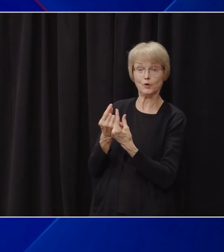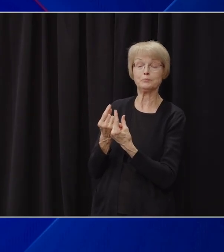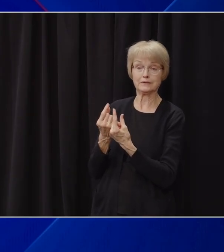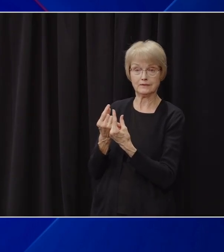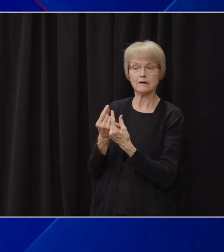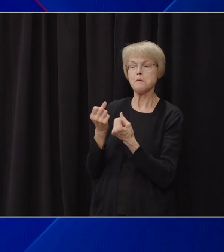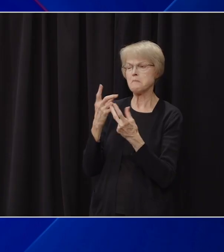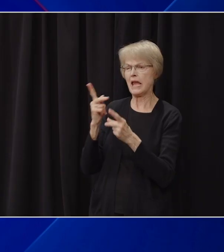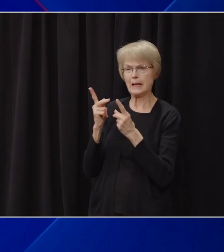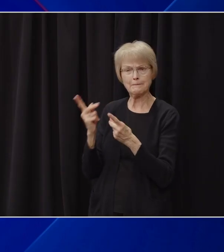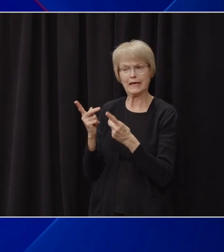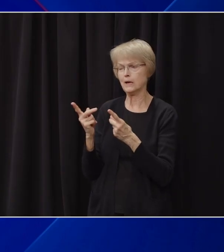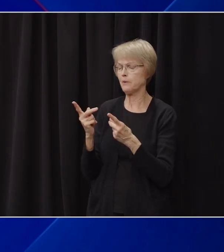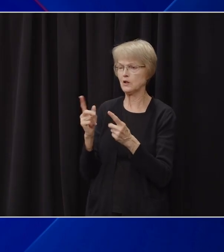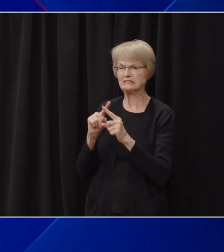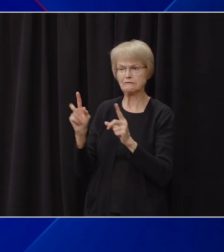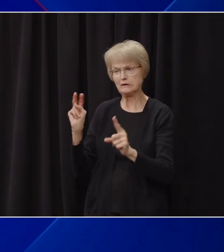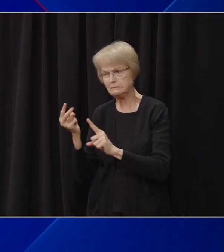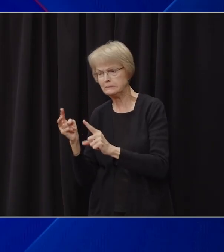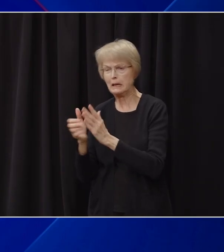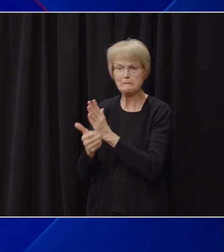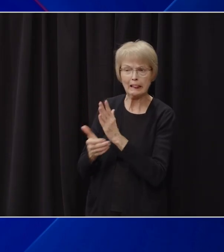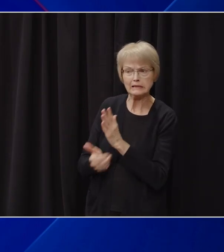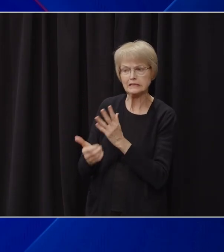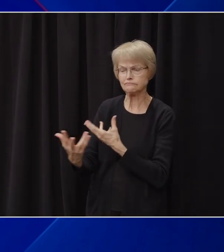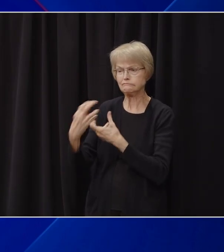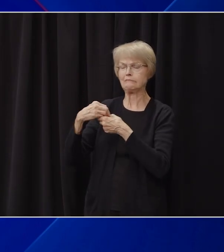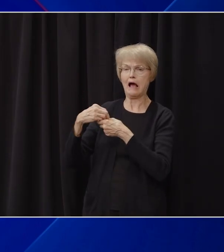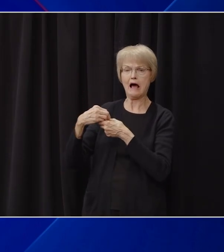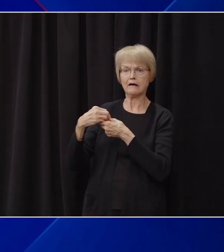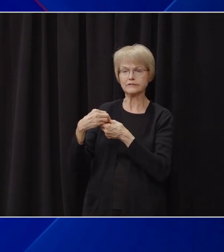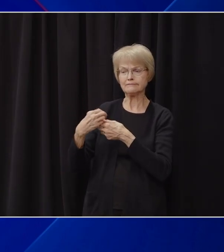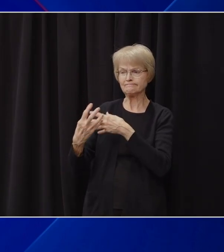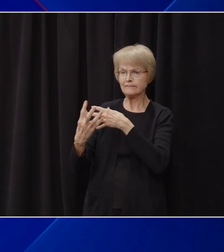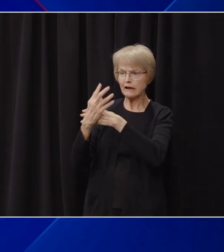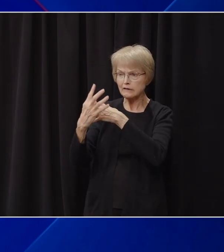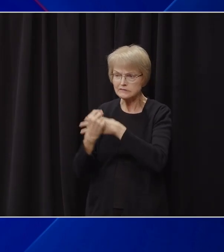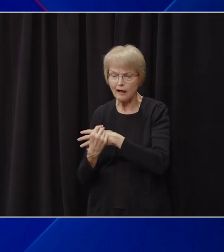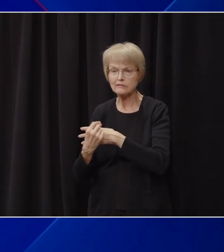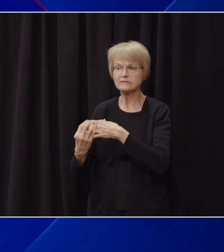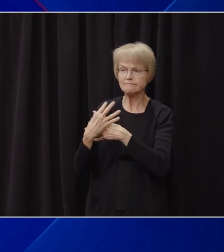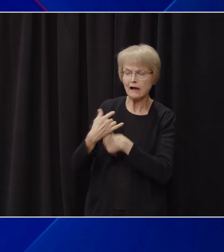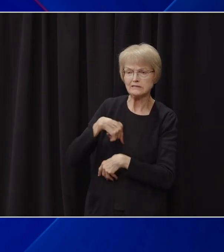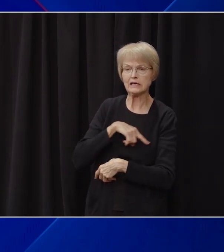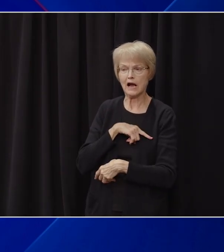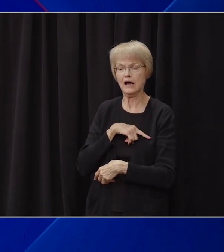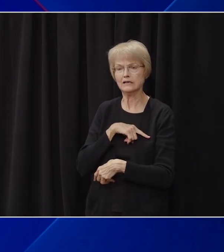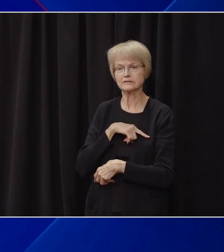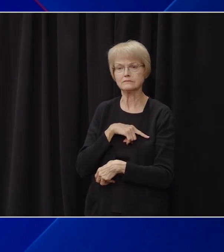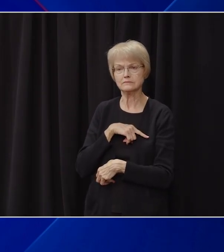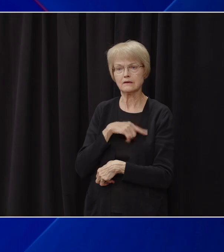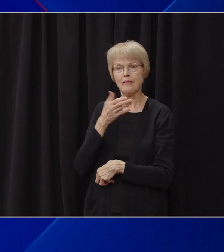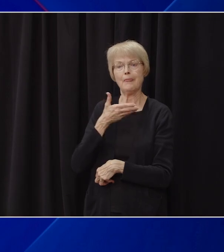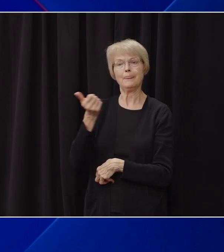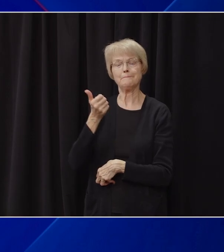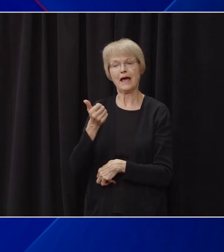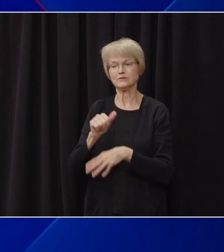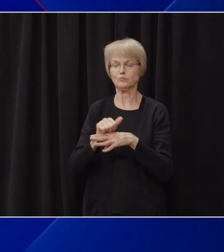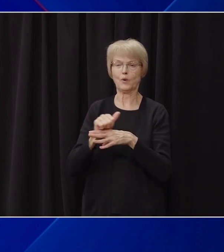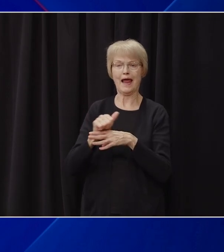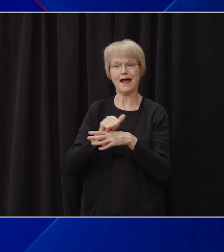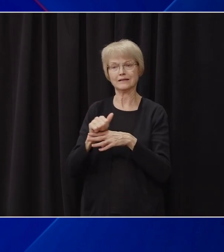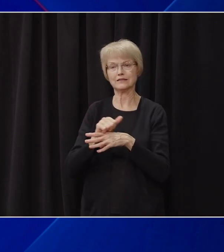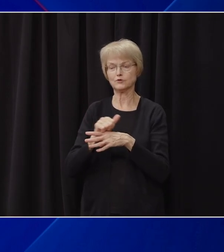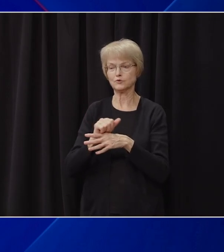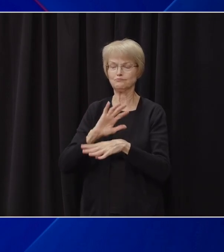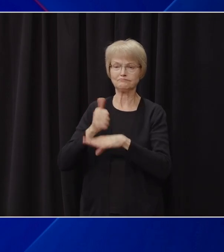of stakeholders with a lot of different abilities, informing us the best practices for